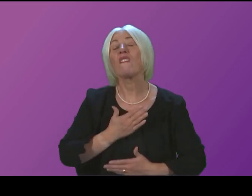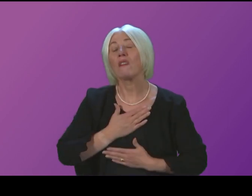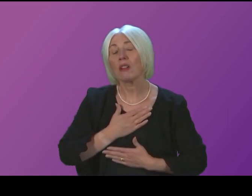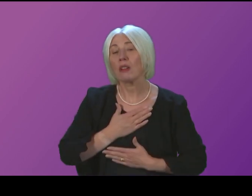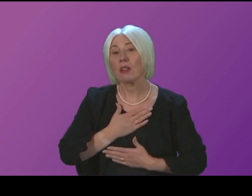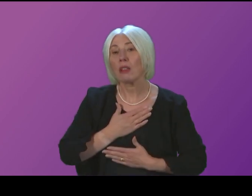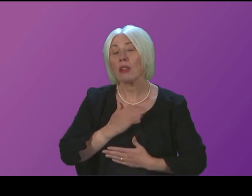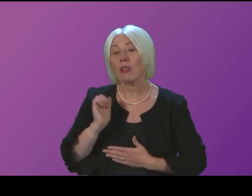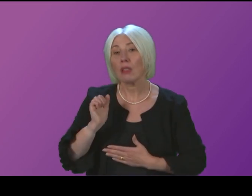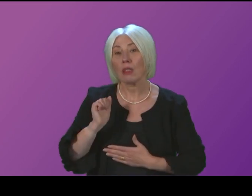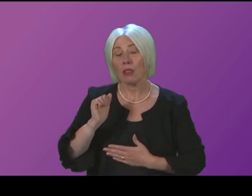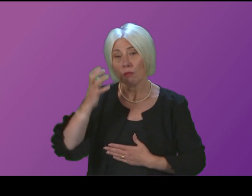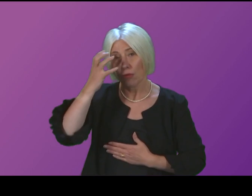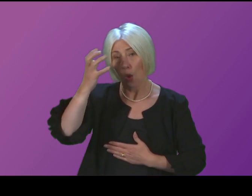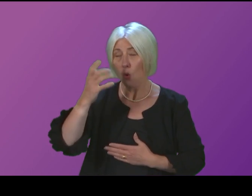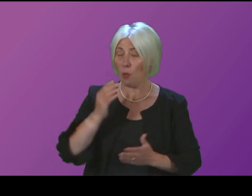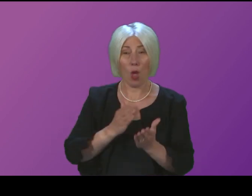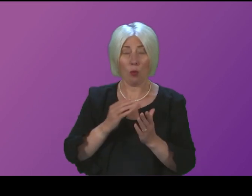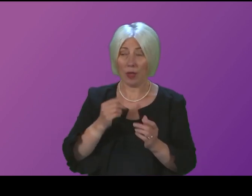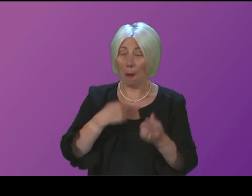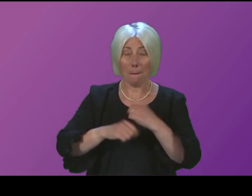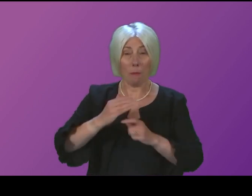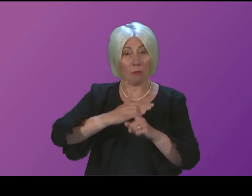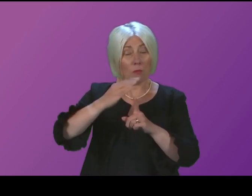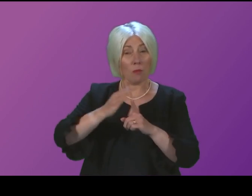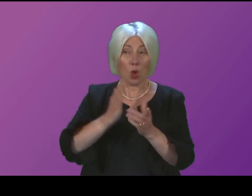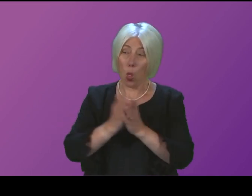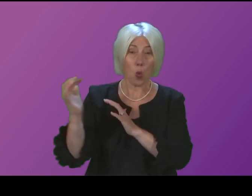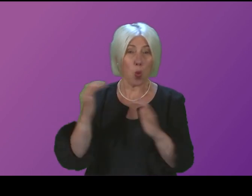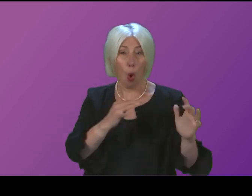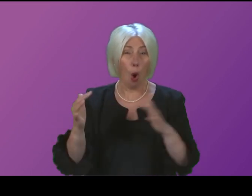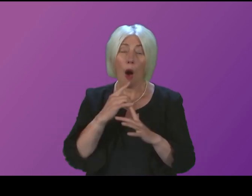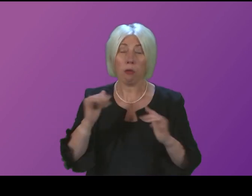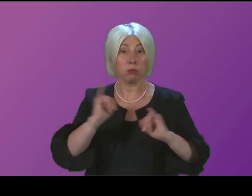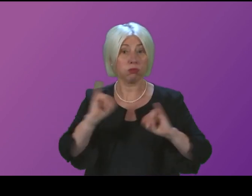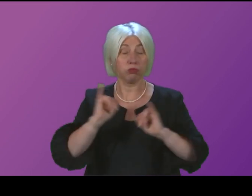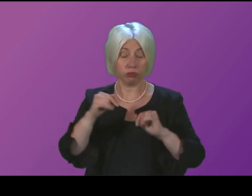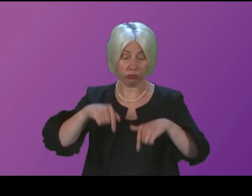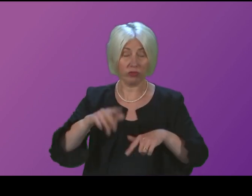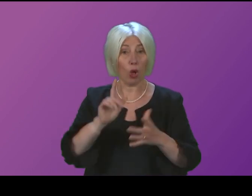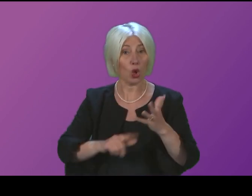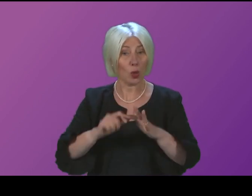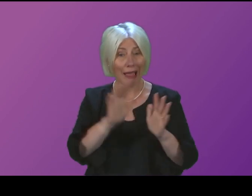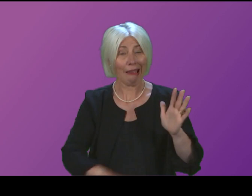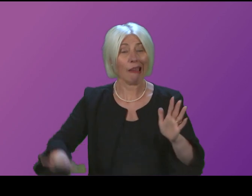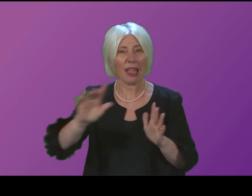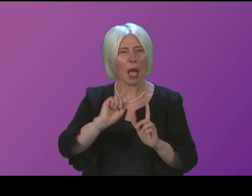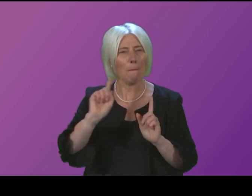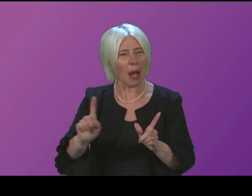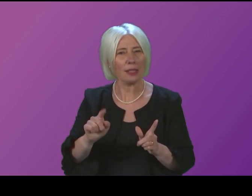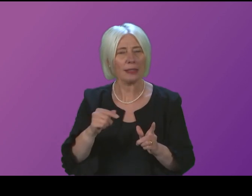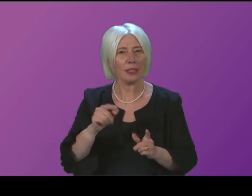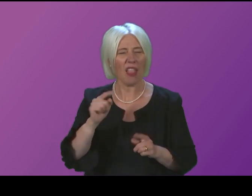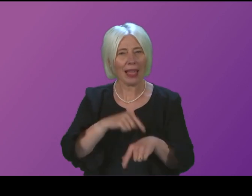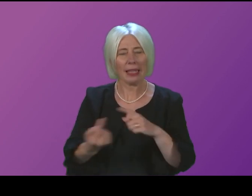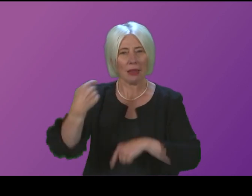age in the crucible of war, a period of gravest danger for our country. It fostered in her a